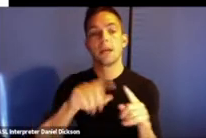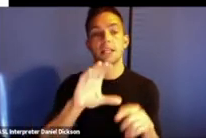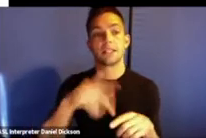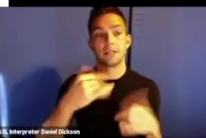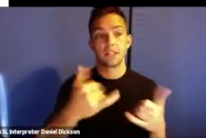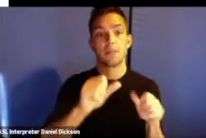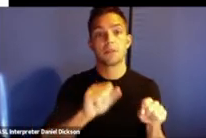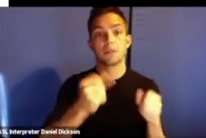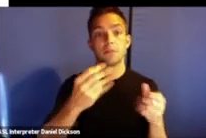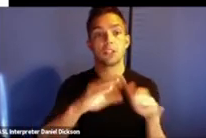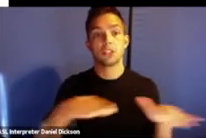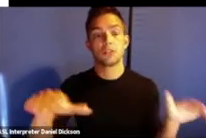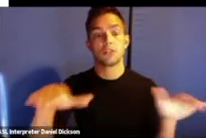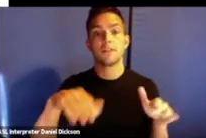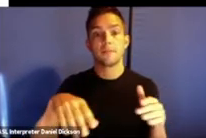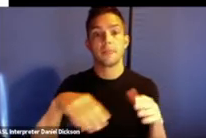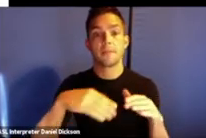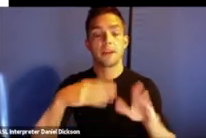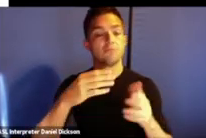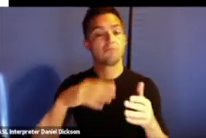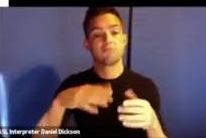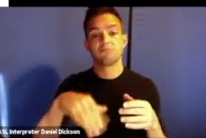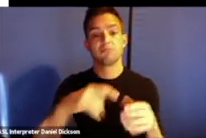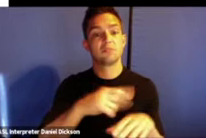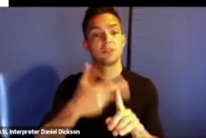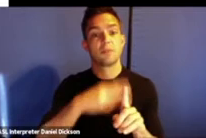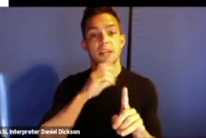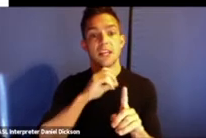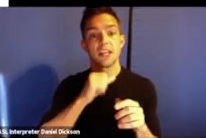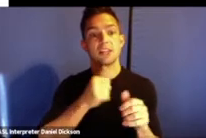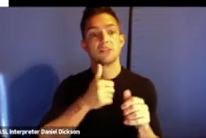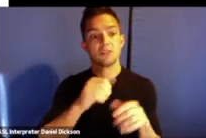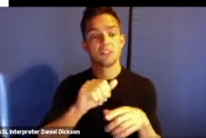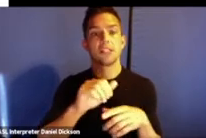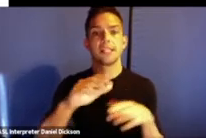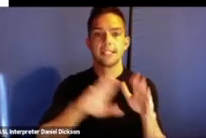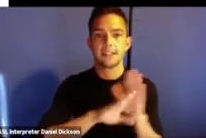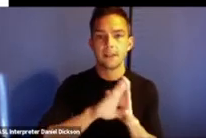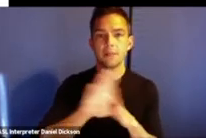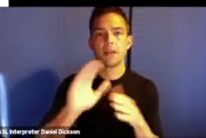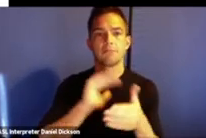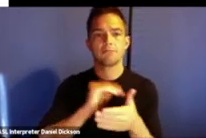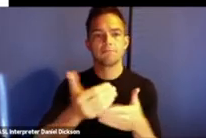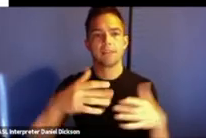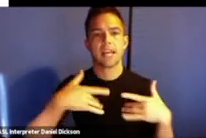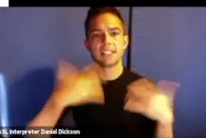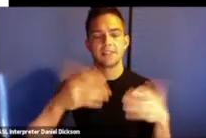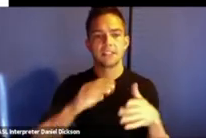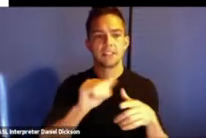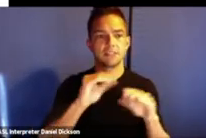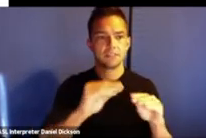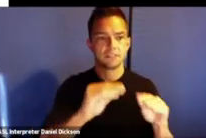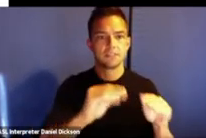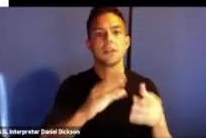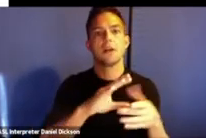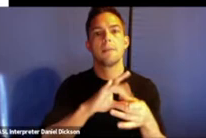in many children by 3 to 5 months of age. And what we're trying to do is develop a set of activities that can basically be part